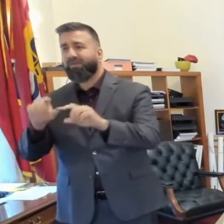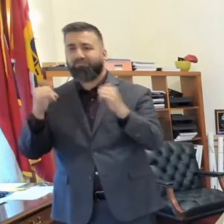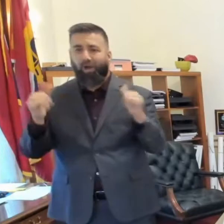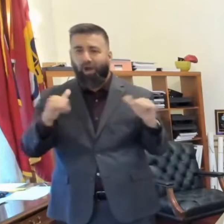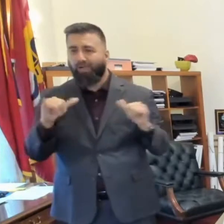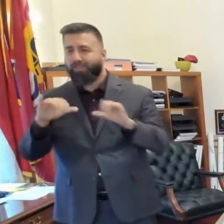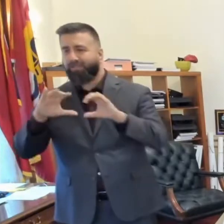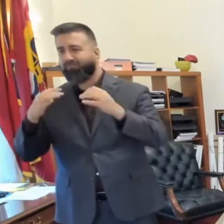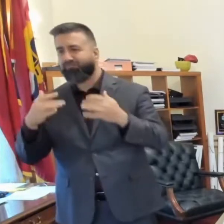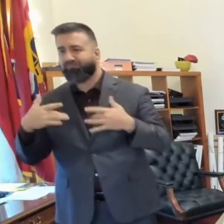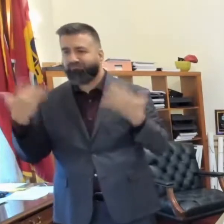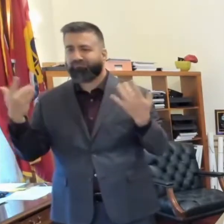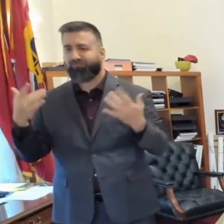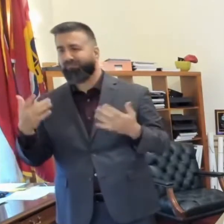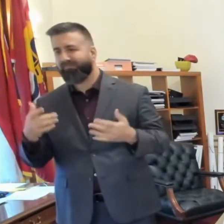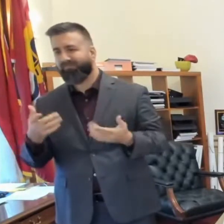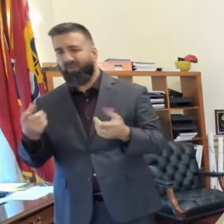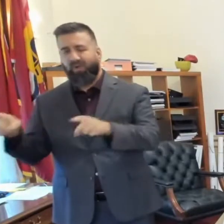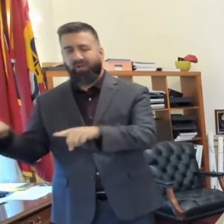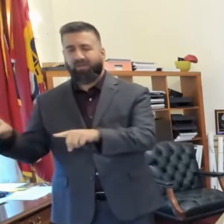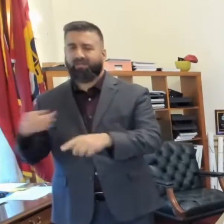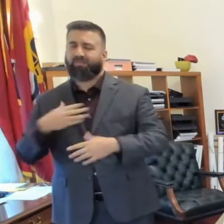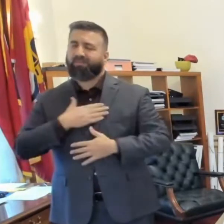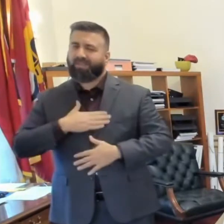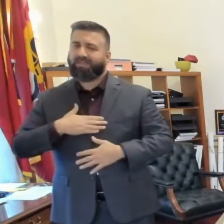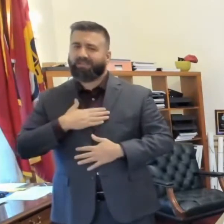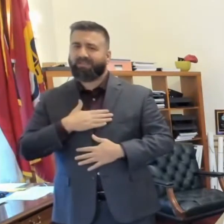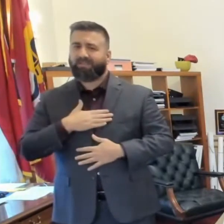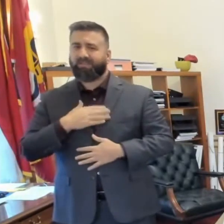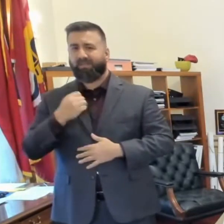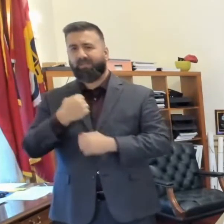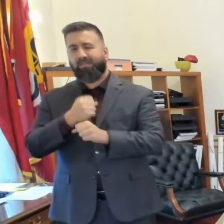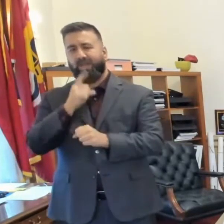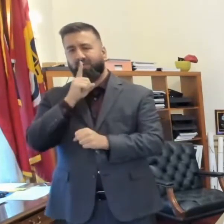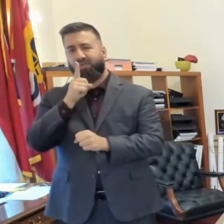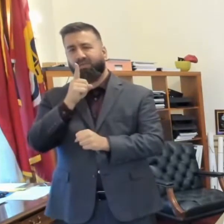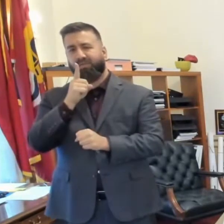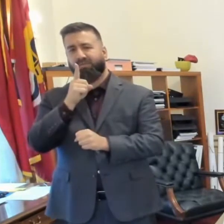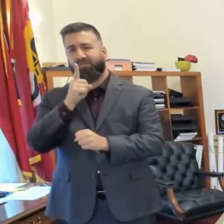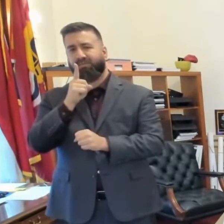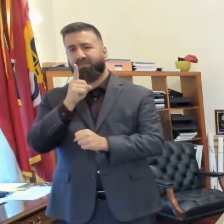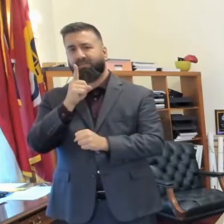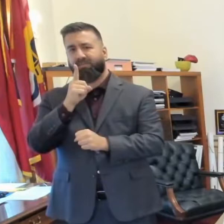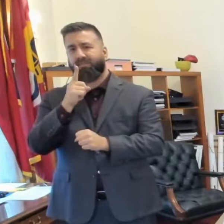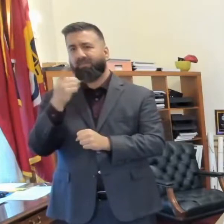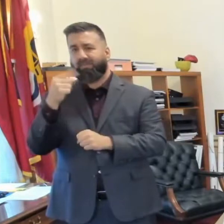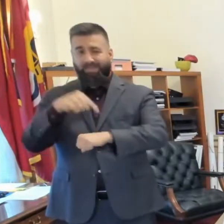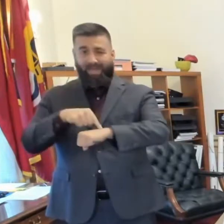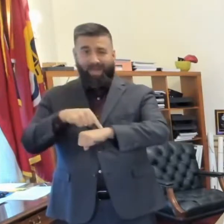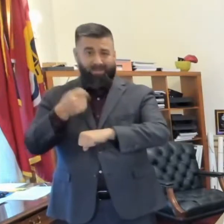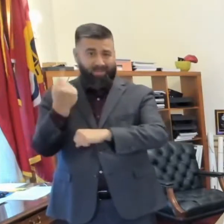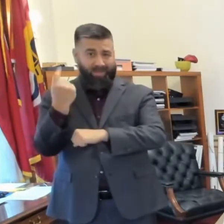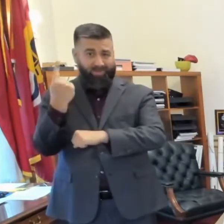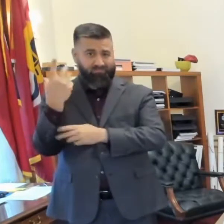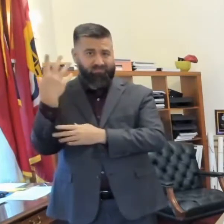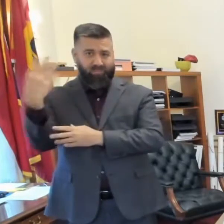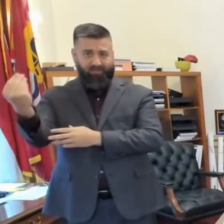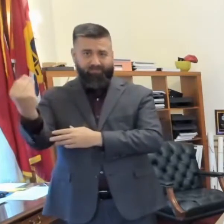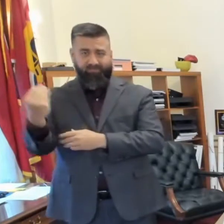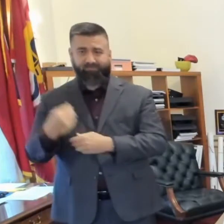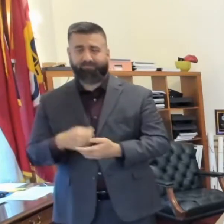events that are going on. So please be sure you're leaving by 11.